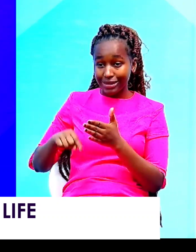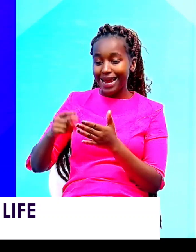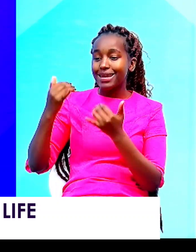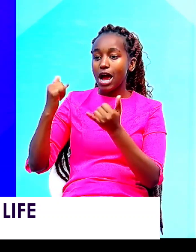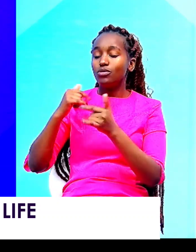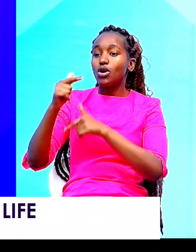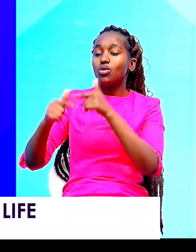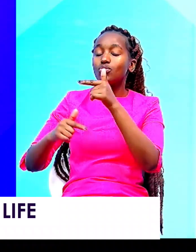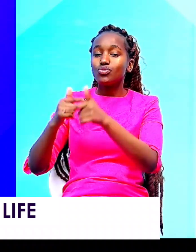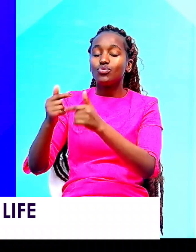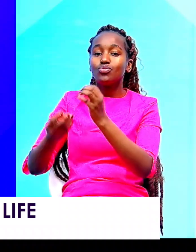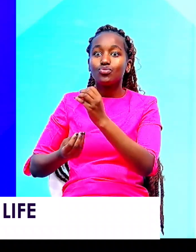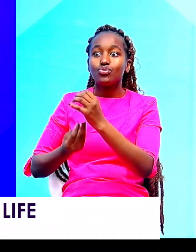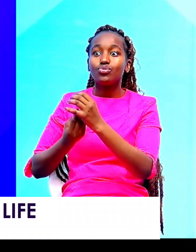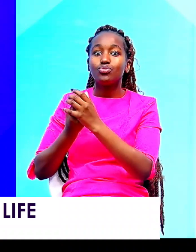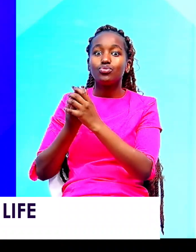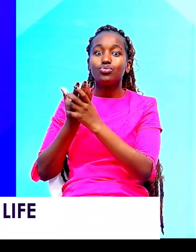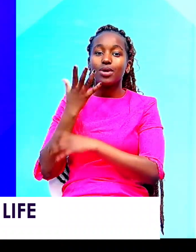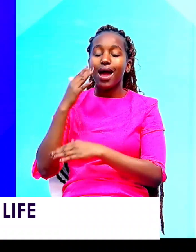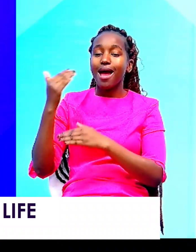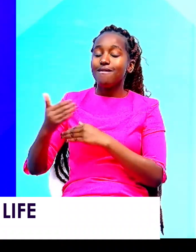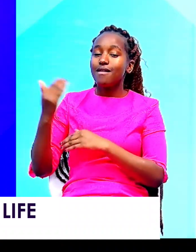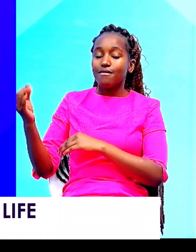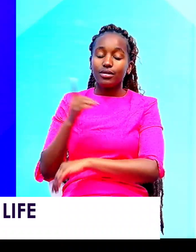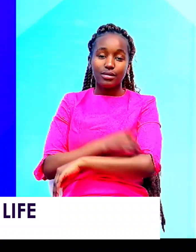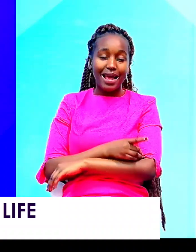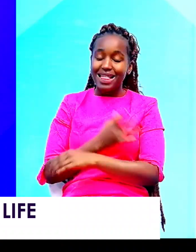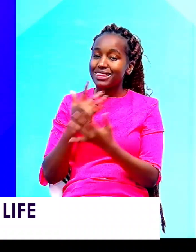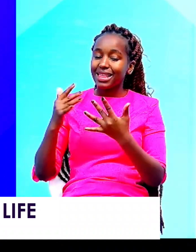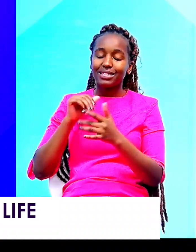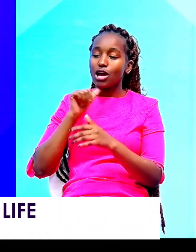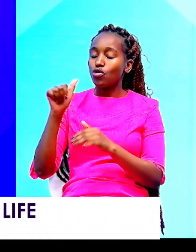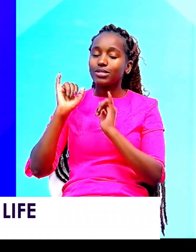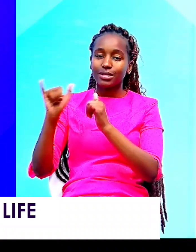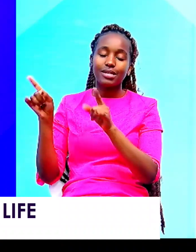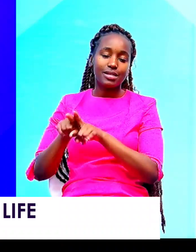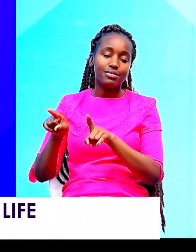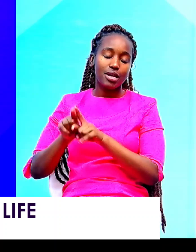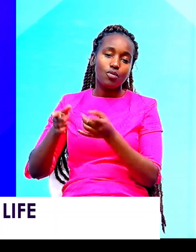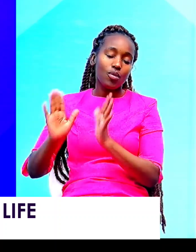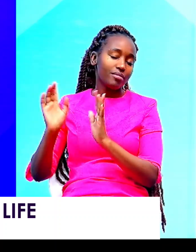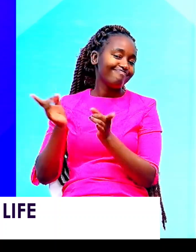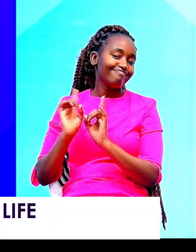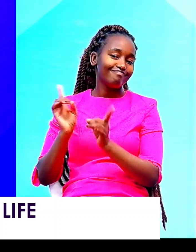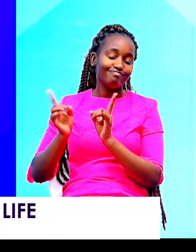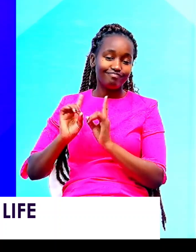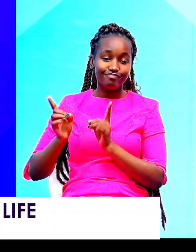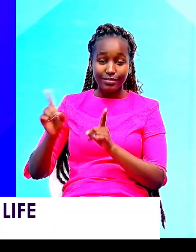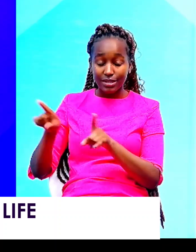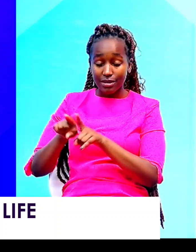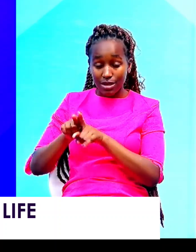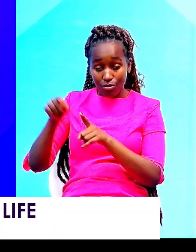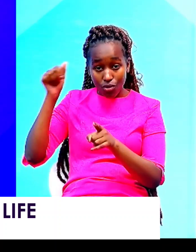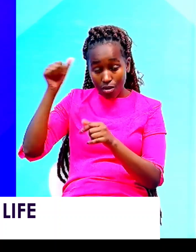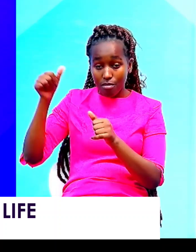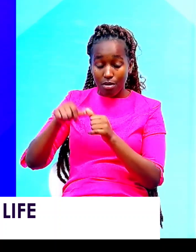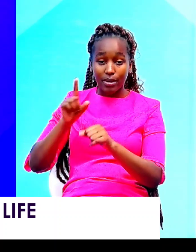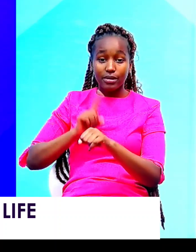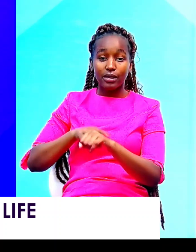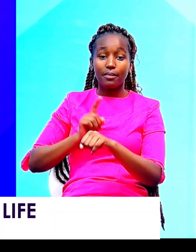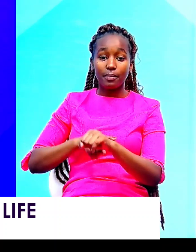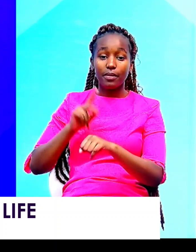evolving every day. Yes. Things cannot be the way they were yesterday. Remember when